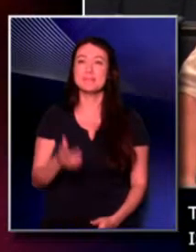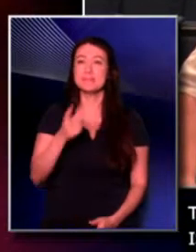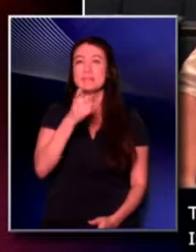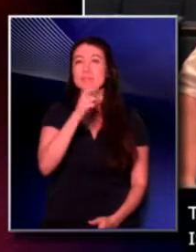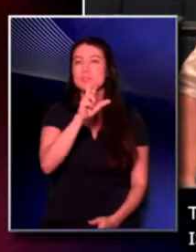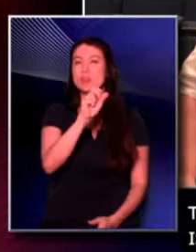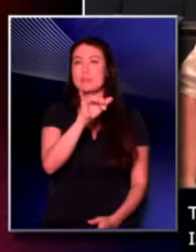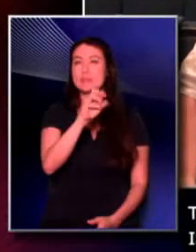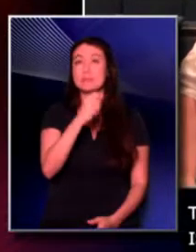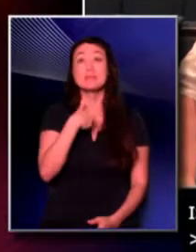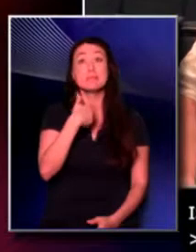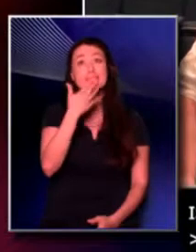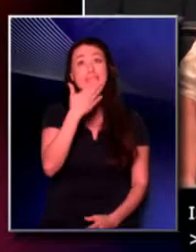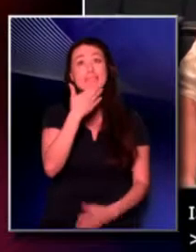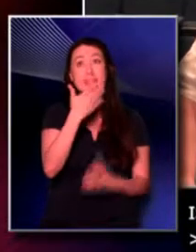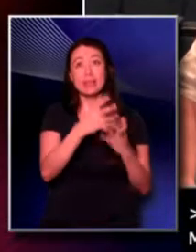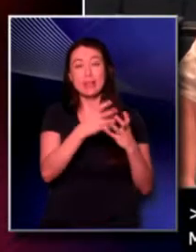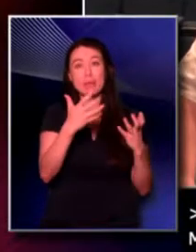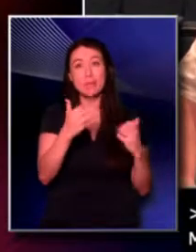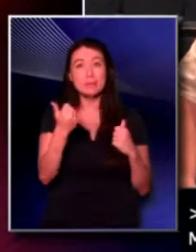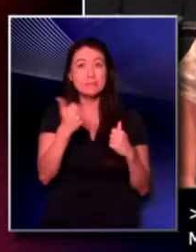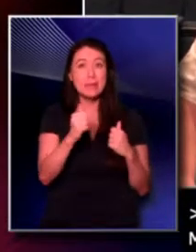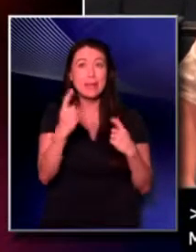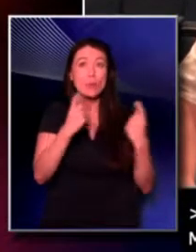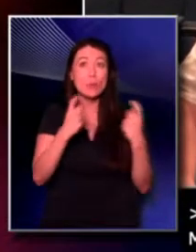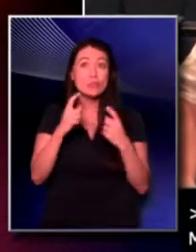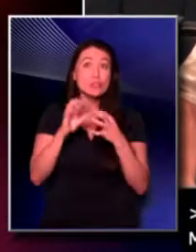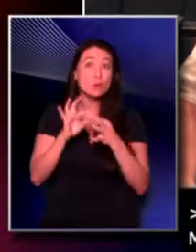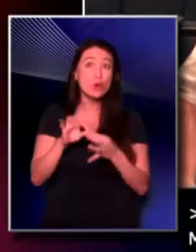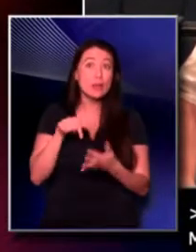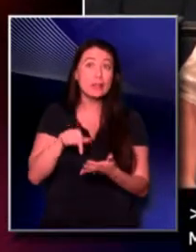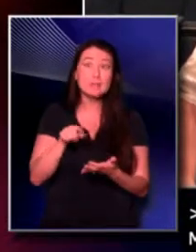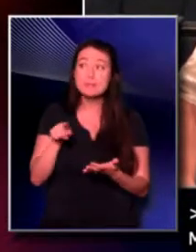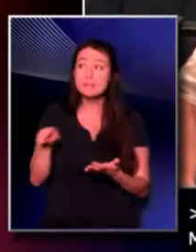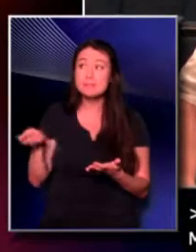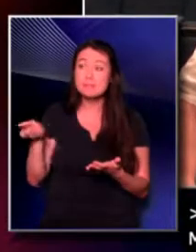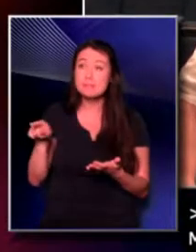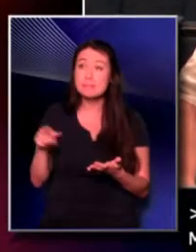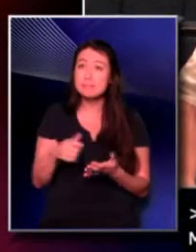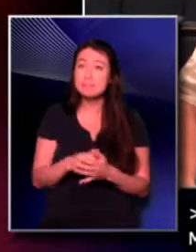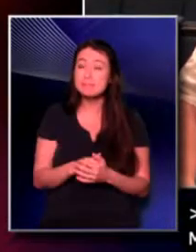Thank you very much. Any questions regarding it?